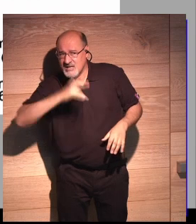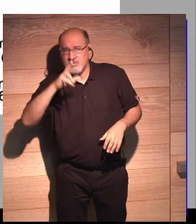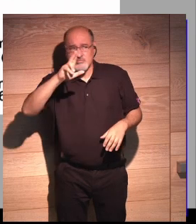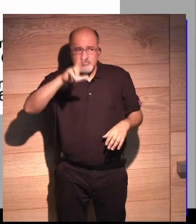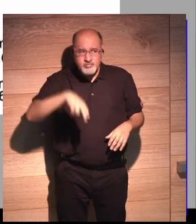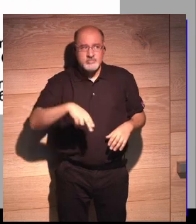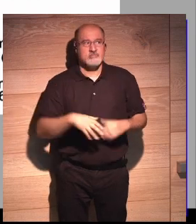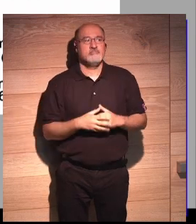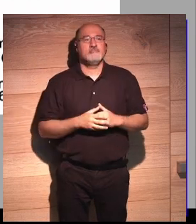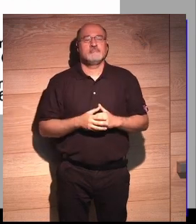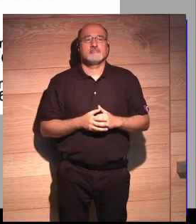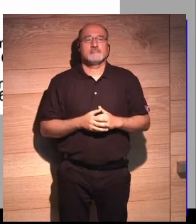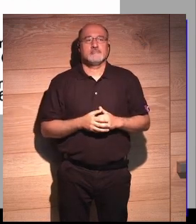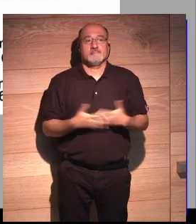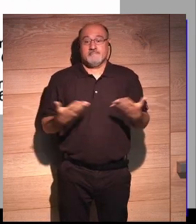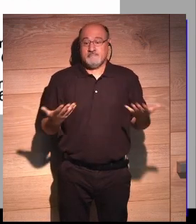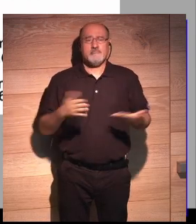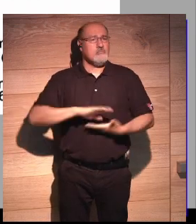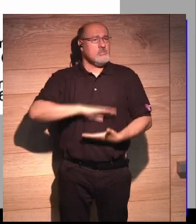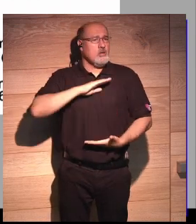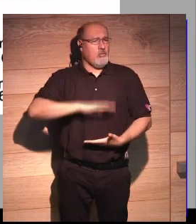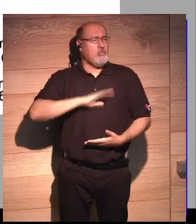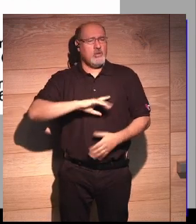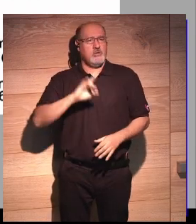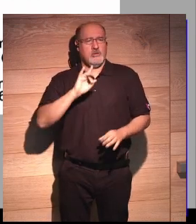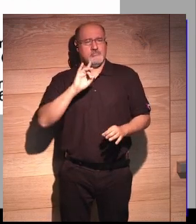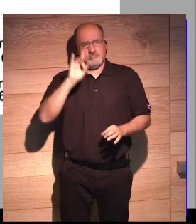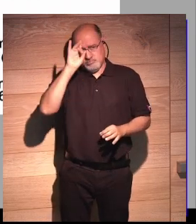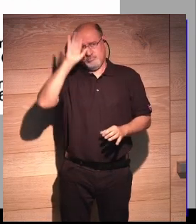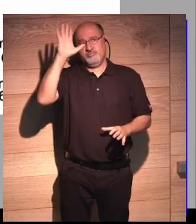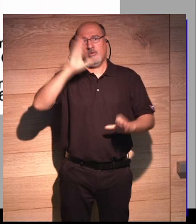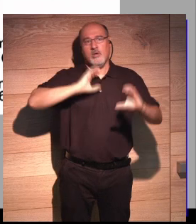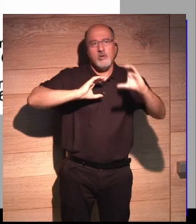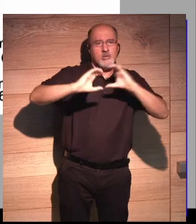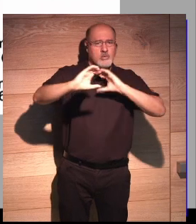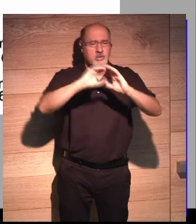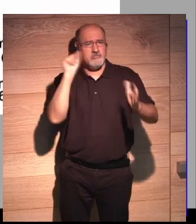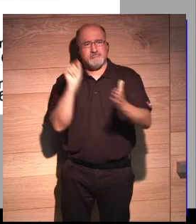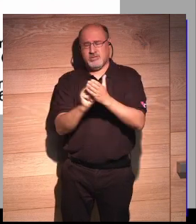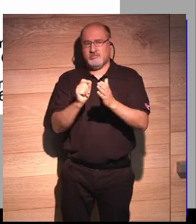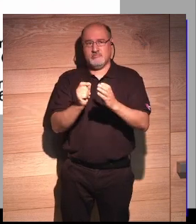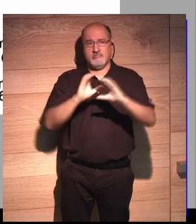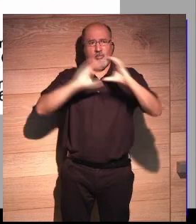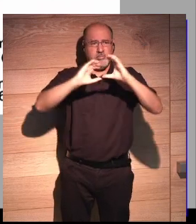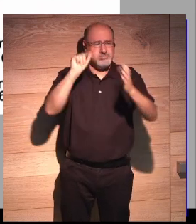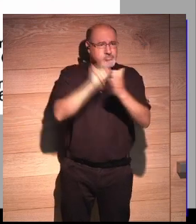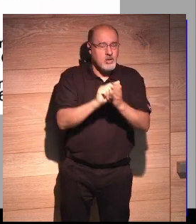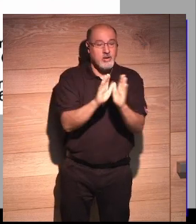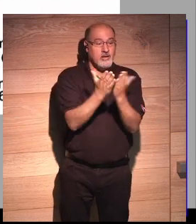and like brilliantly capable of communicating super fast and reading stories